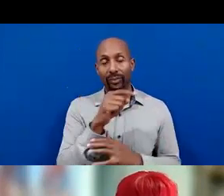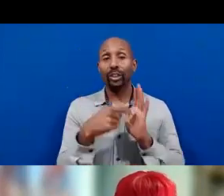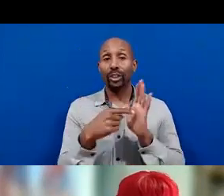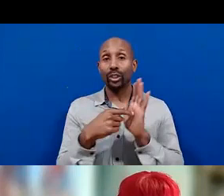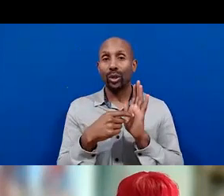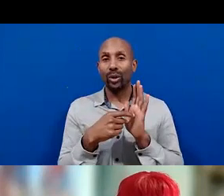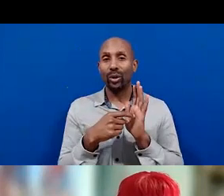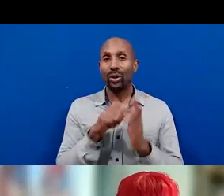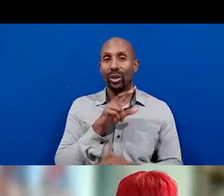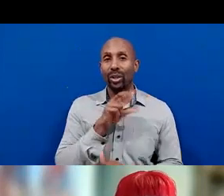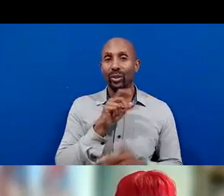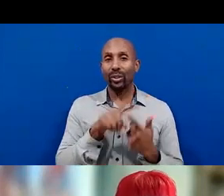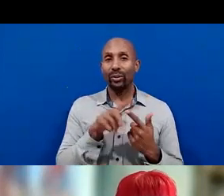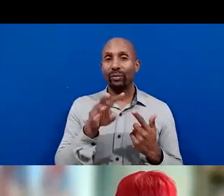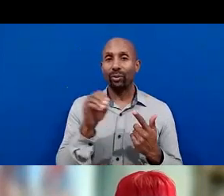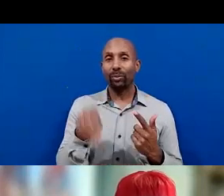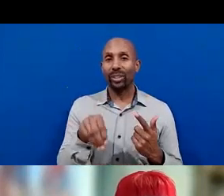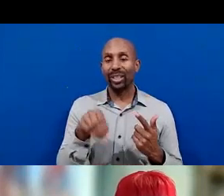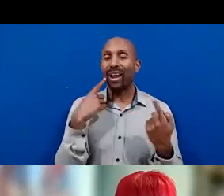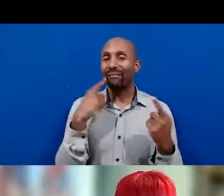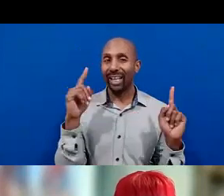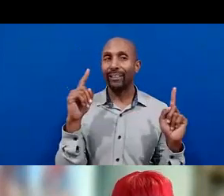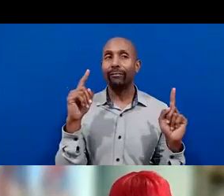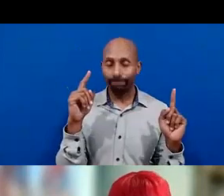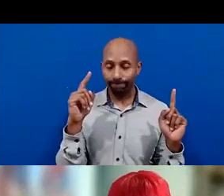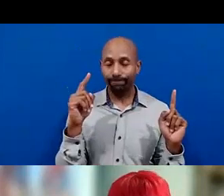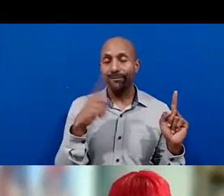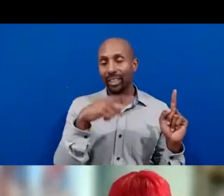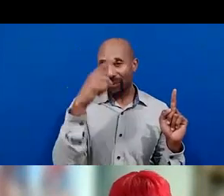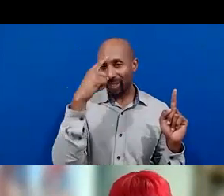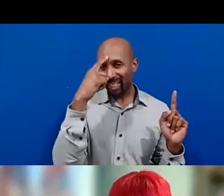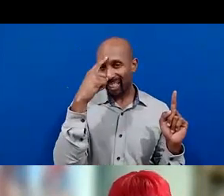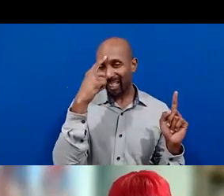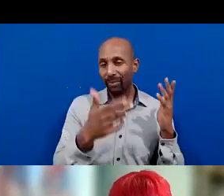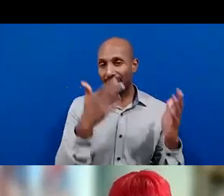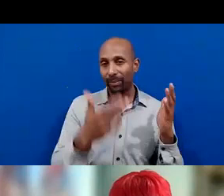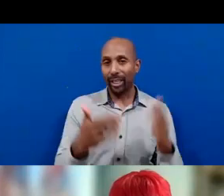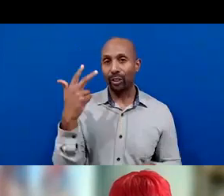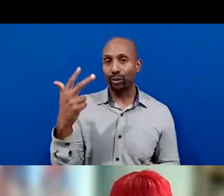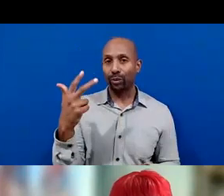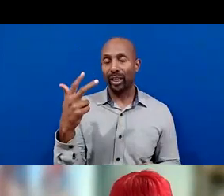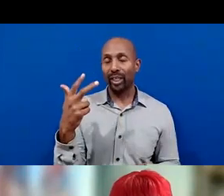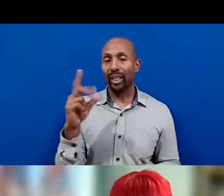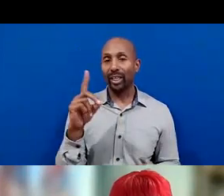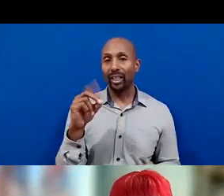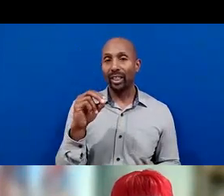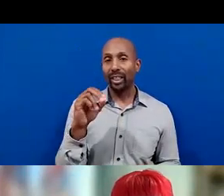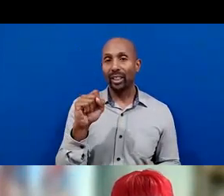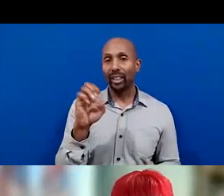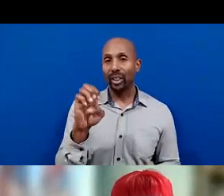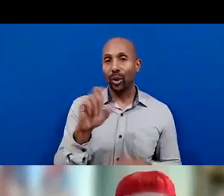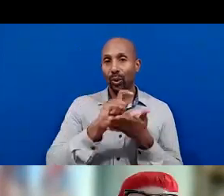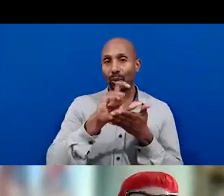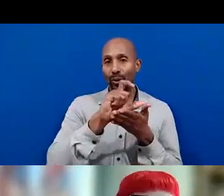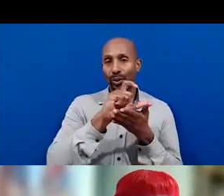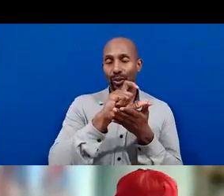40% effective at the time, and so they were thinking that maybe a three dose vaccine would be